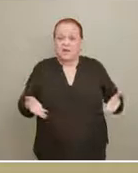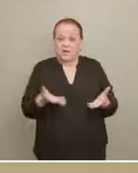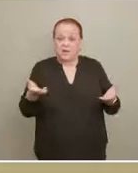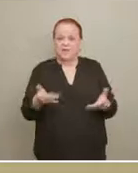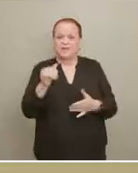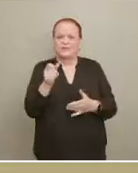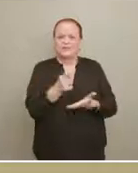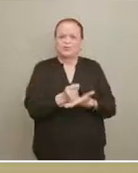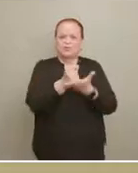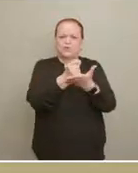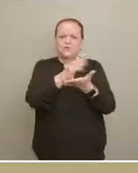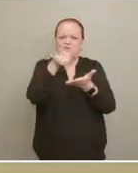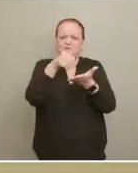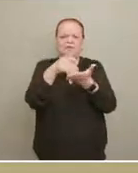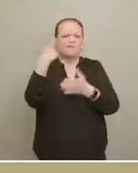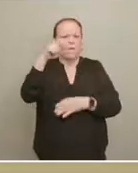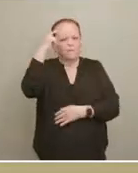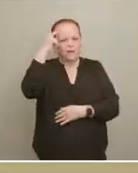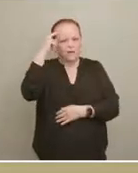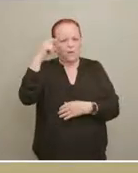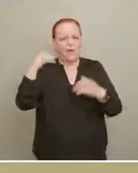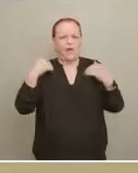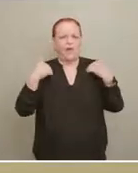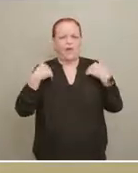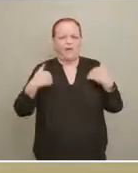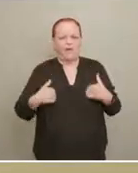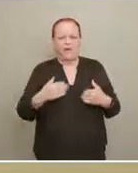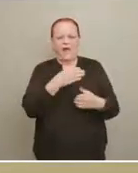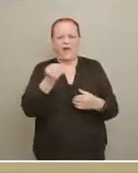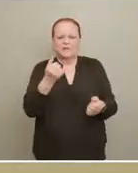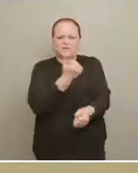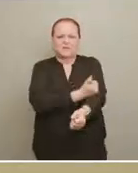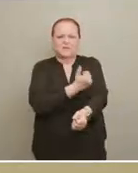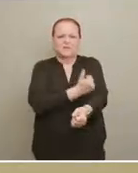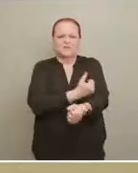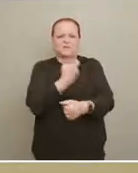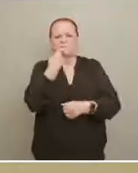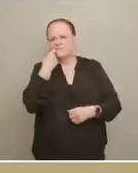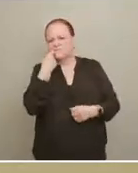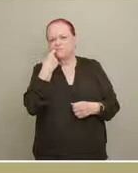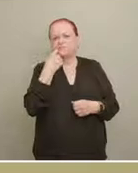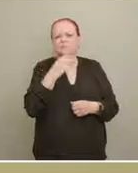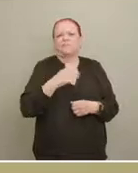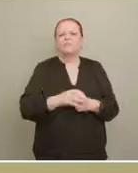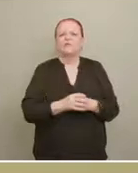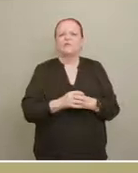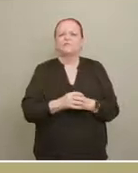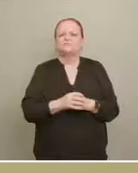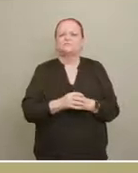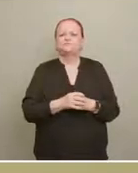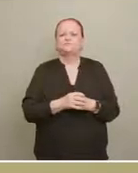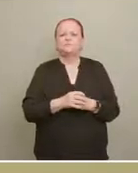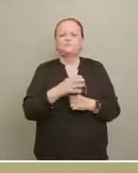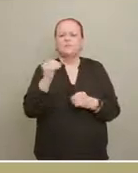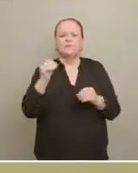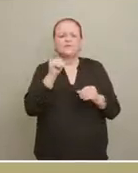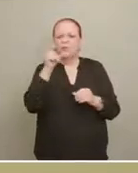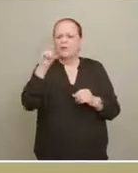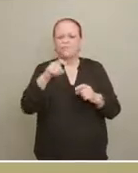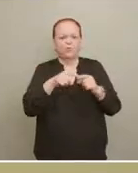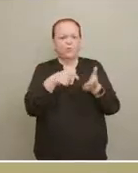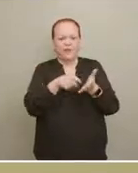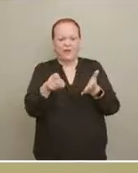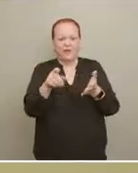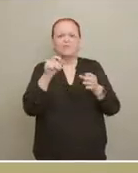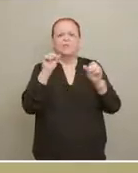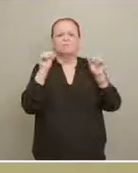for mental health and substance use disorders for all residents in Orange County, regardless of ability to pay.